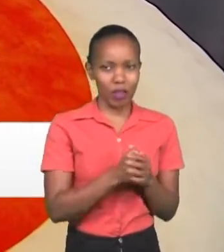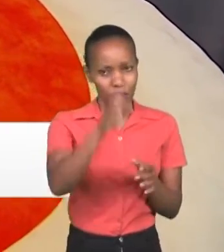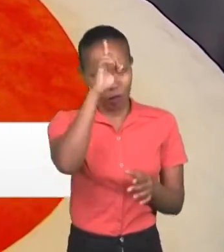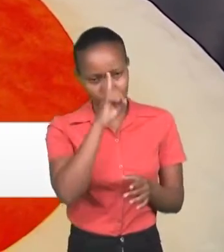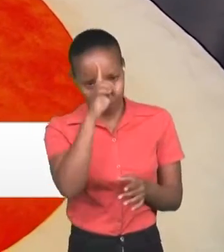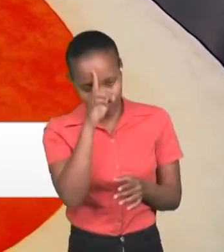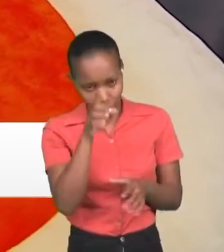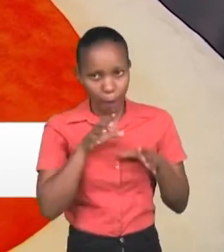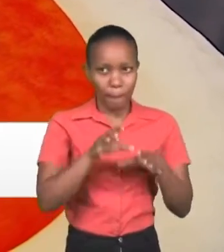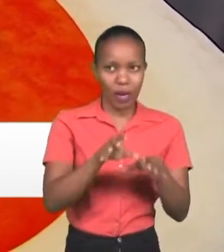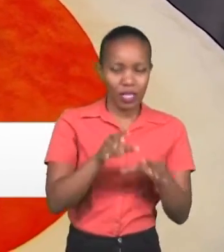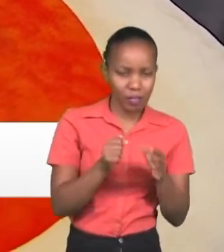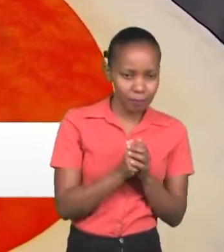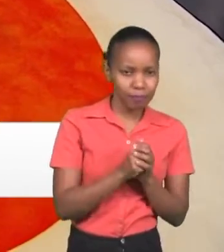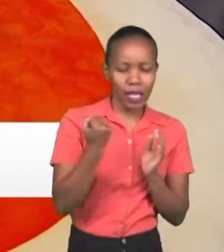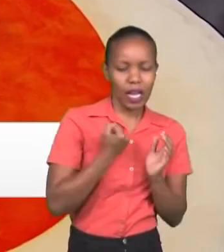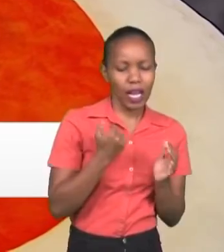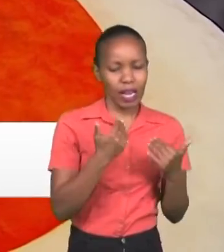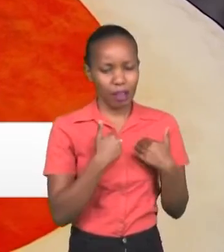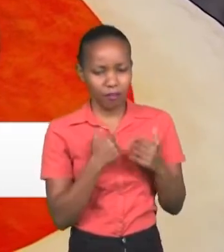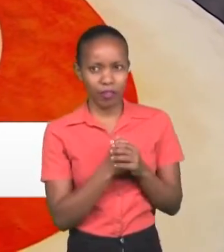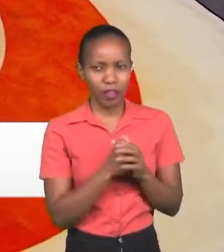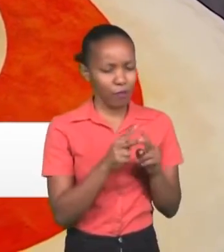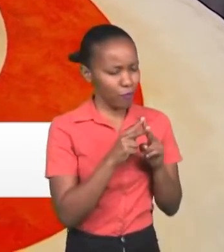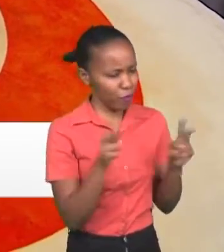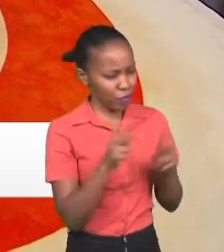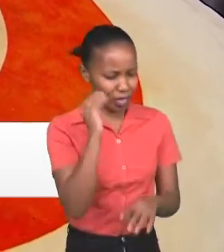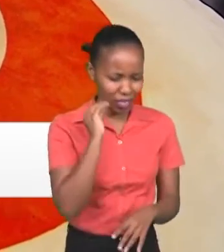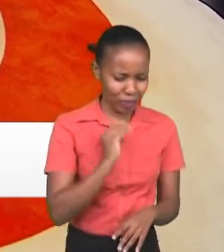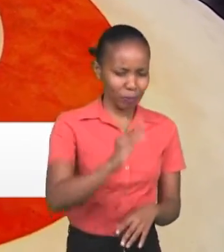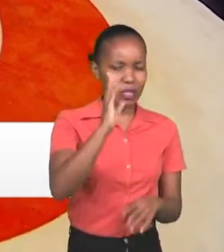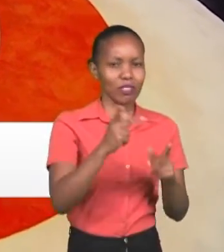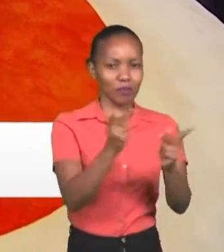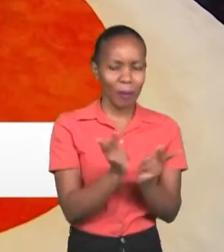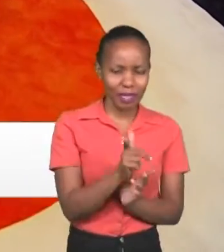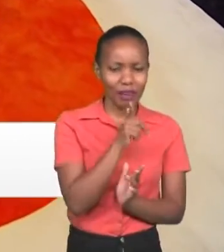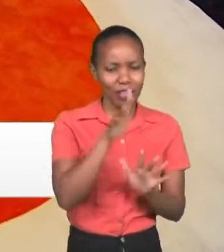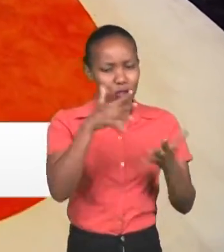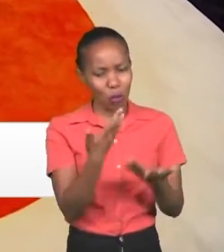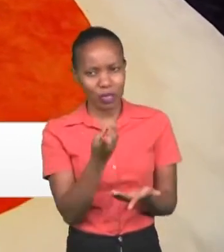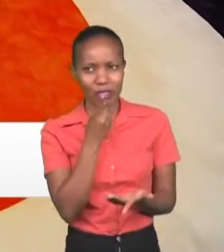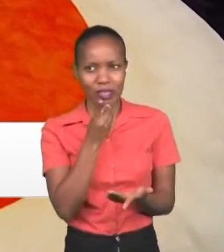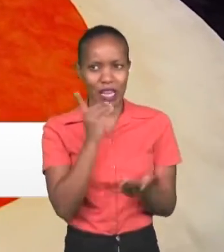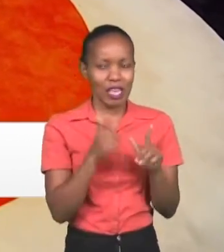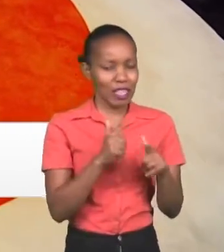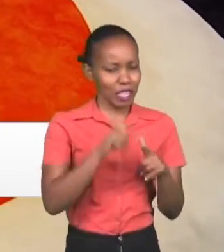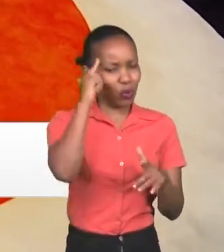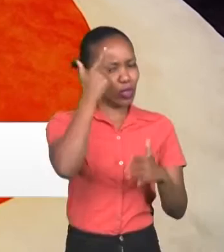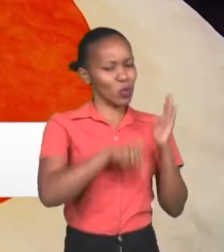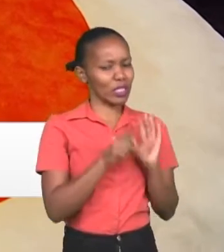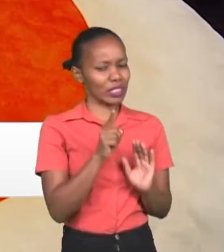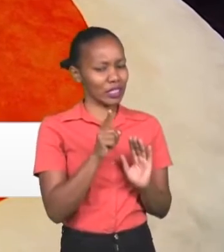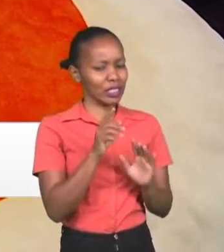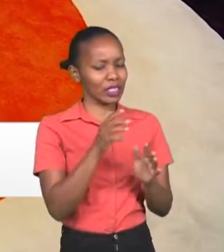pressure about just hooking up with a chick somewhere at a very exotic place, maybe dinner, lunch, but unachiki, itakuwa